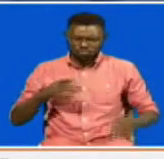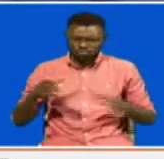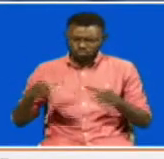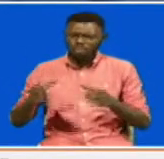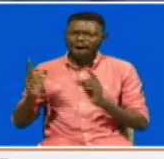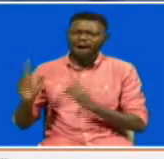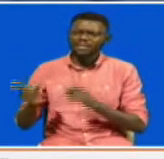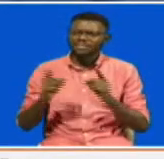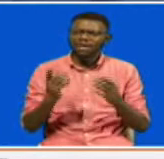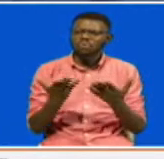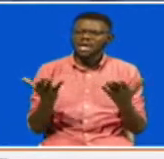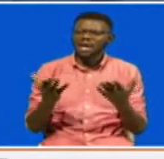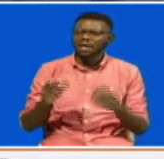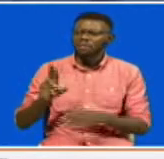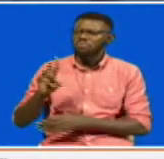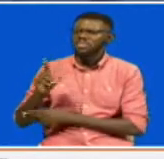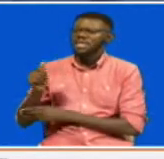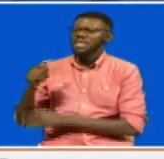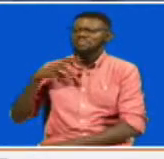about UDA party.